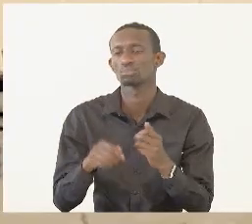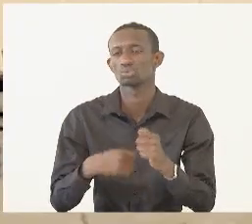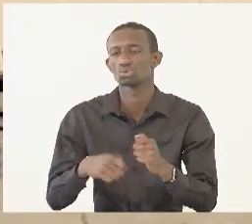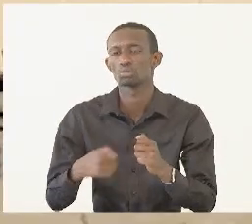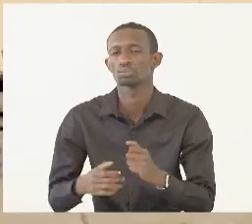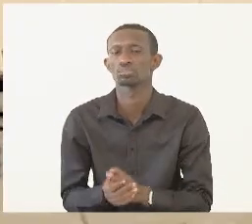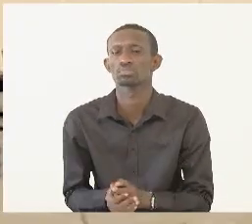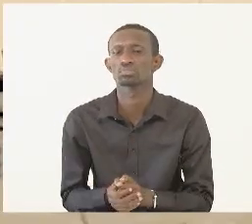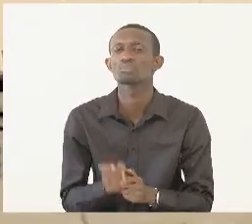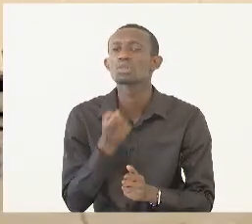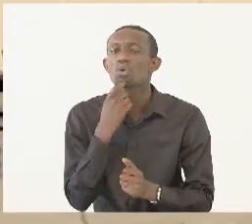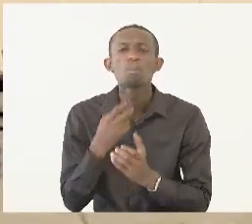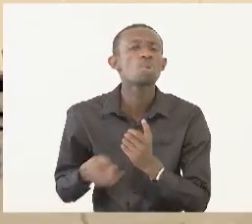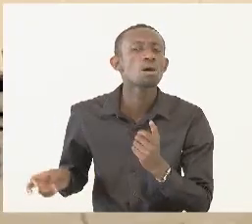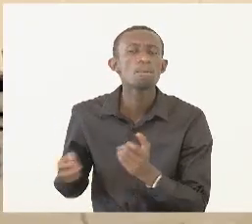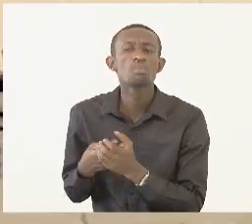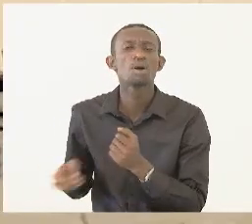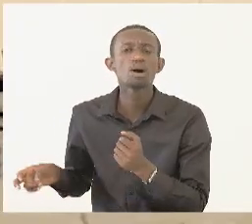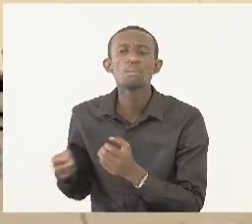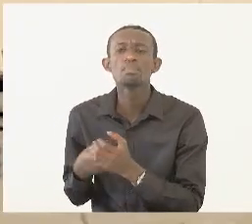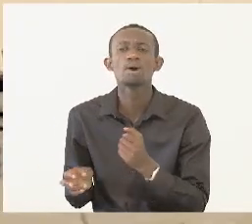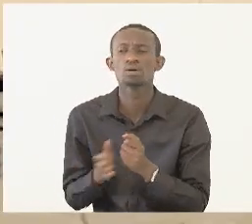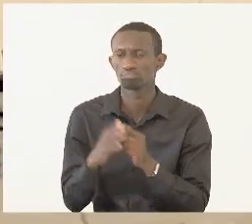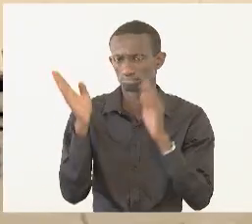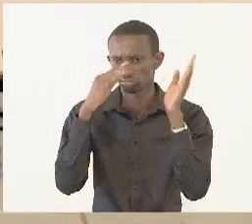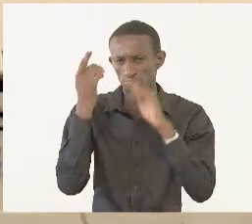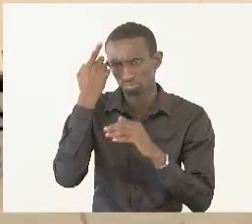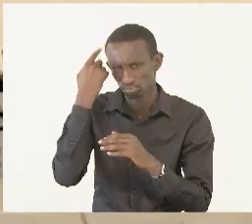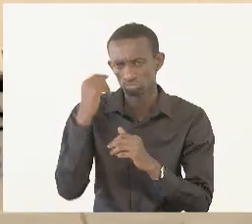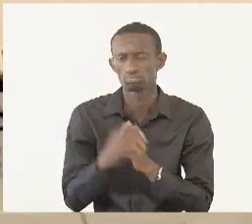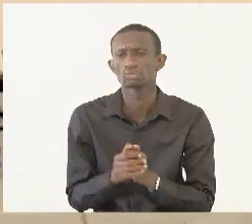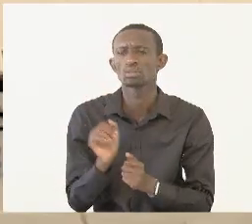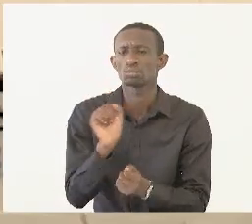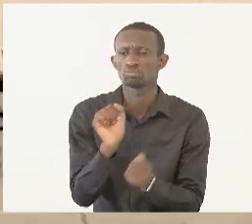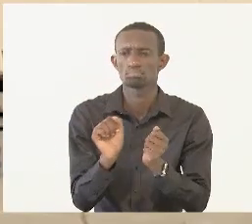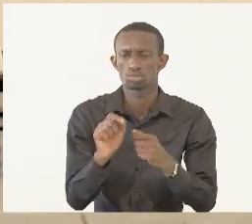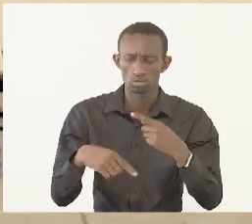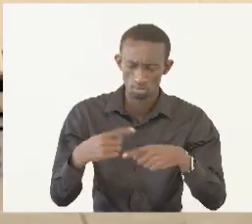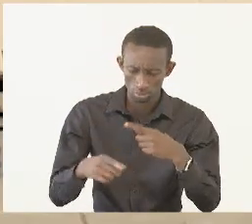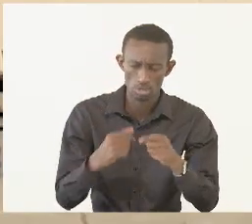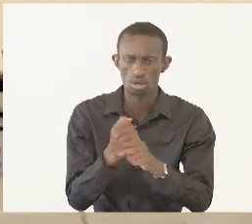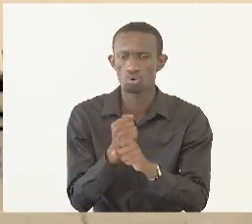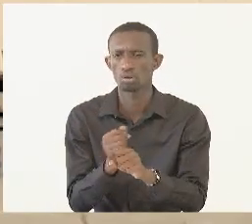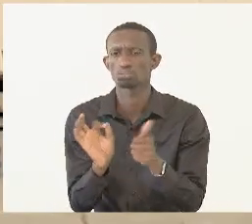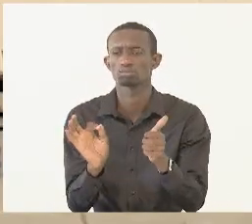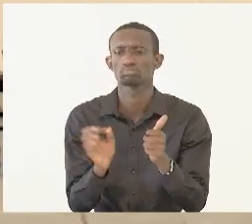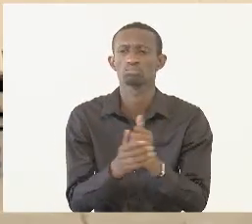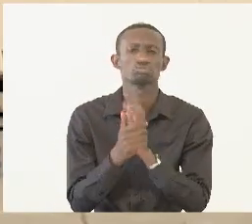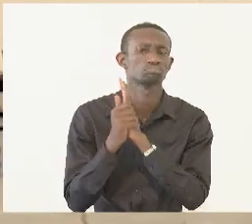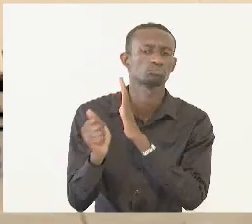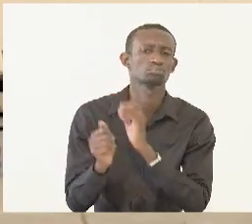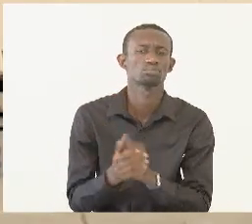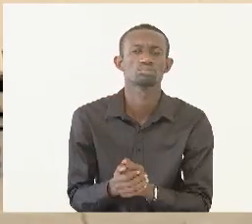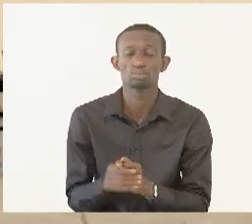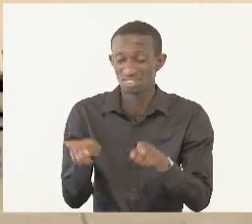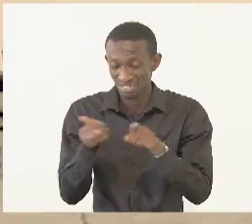activities. So they need to remove these waste products so that they perform their functions effectively. So it means also the